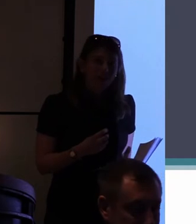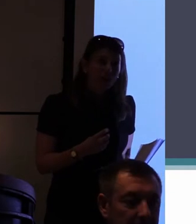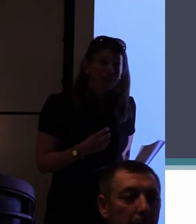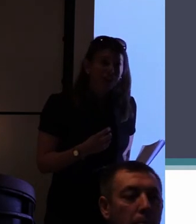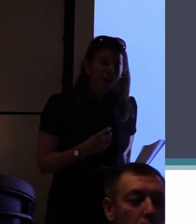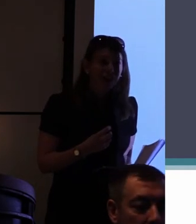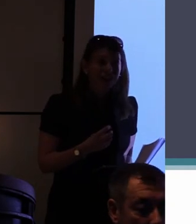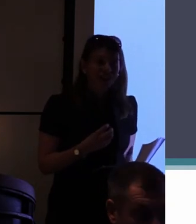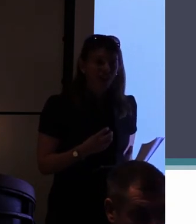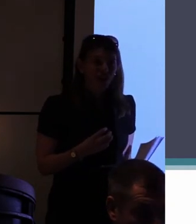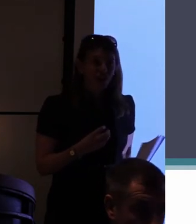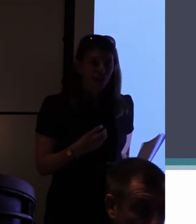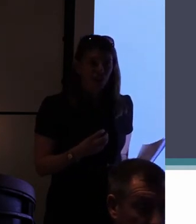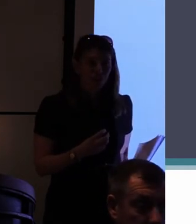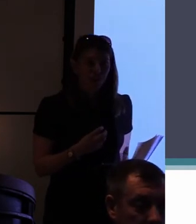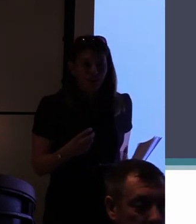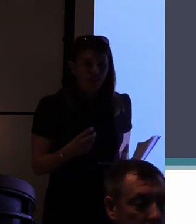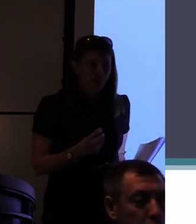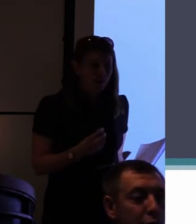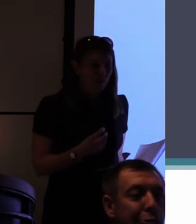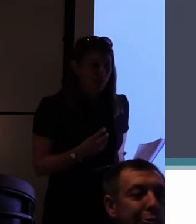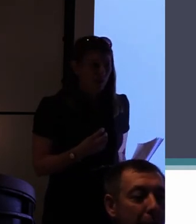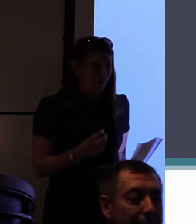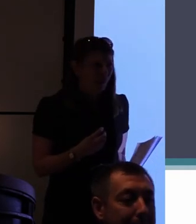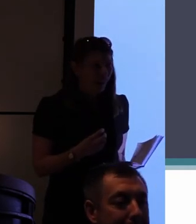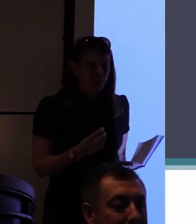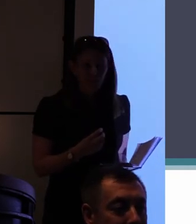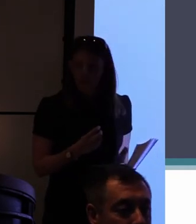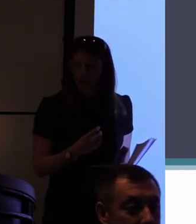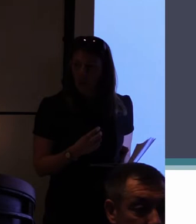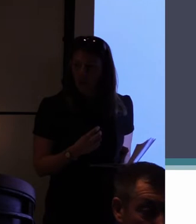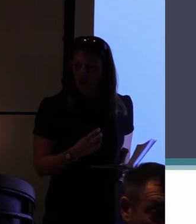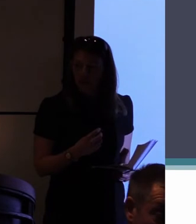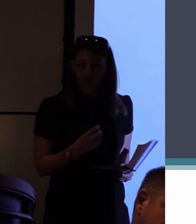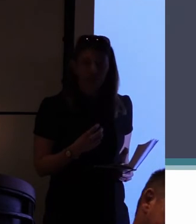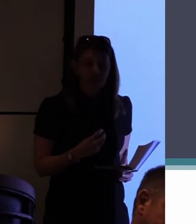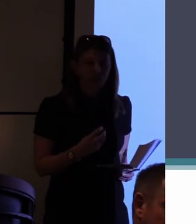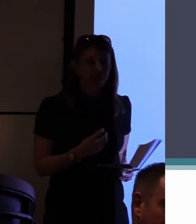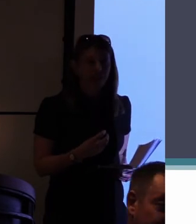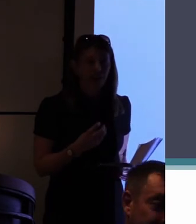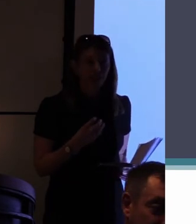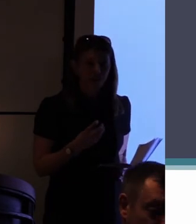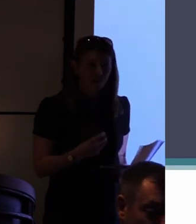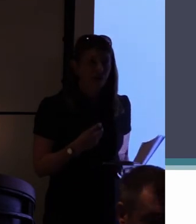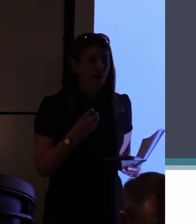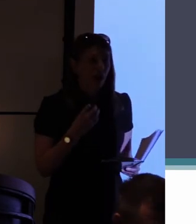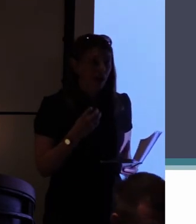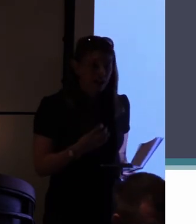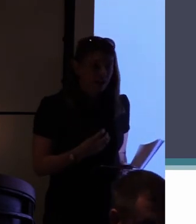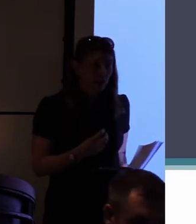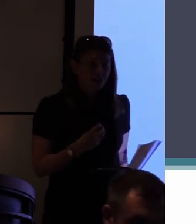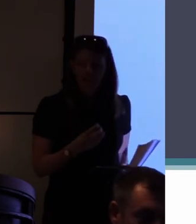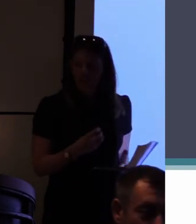be doing a discussion later on in the snug. If you're able to tell yourself away from other things, please come along and join me. I'd be really interested to hear your thoughts,